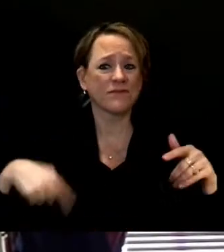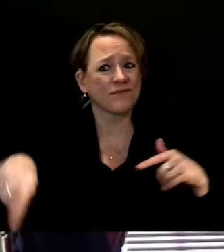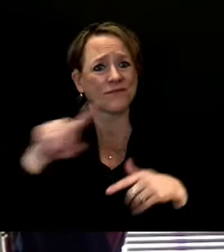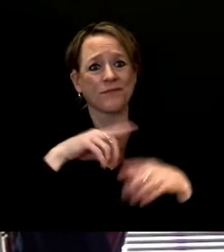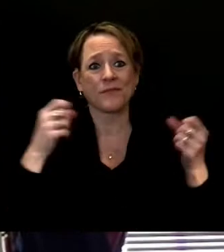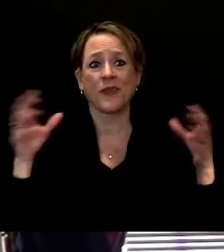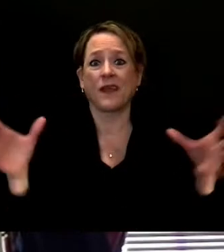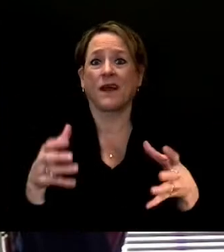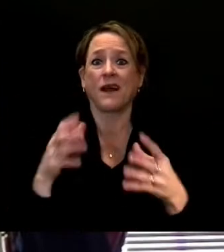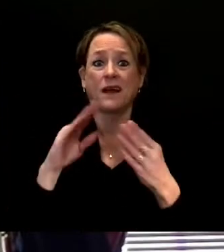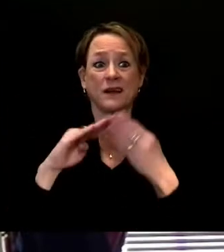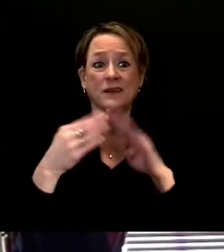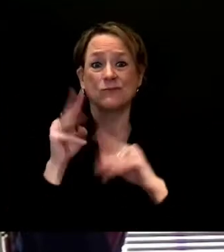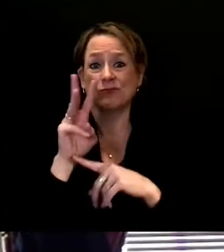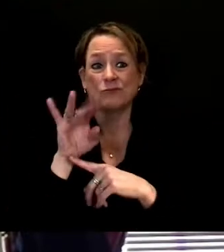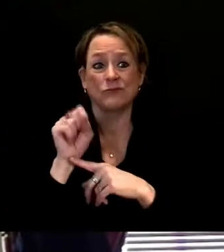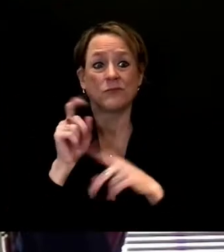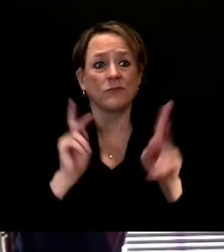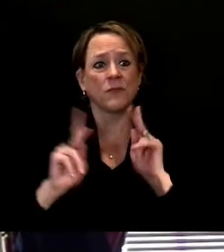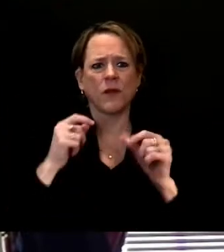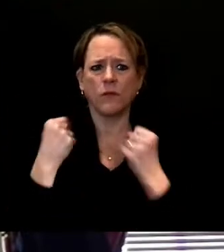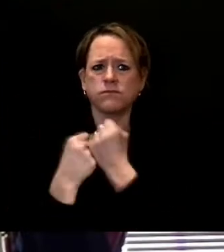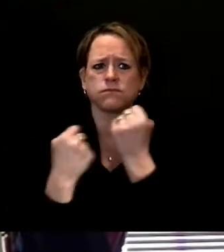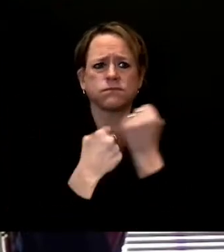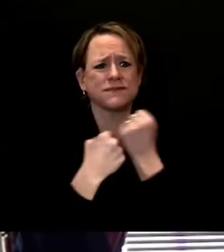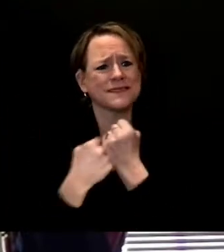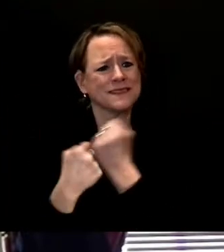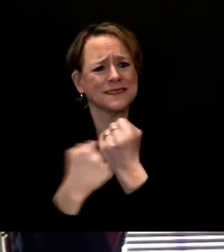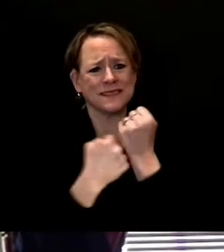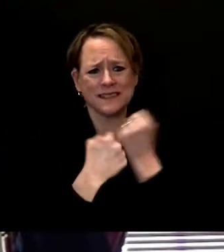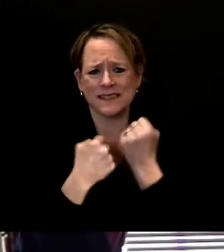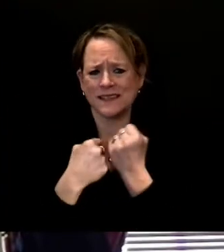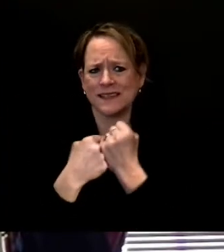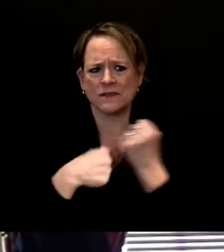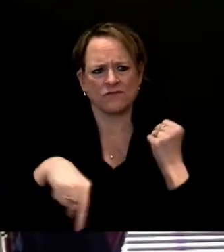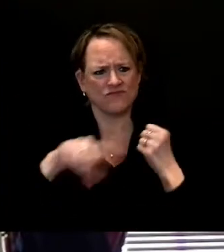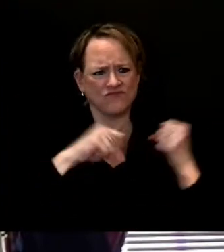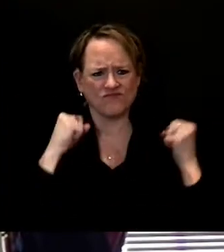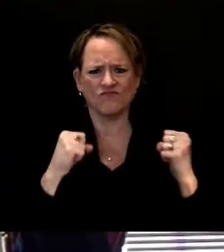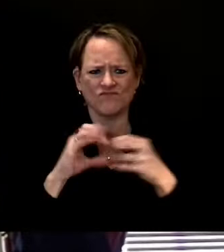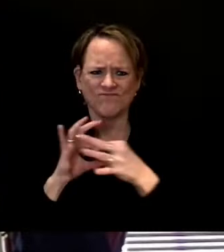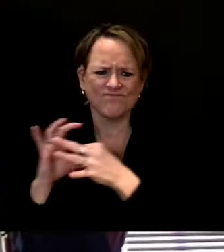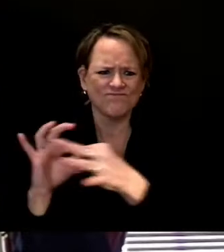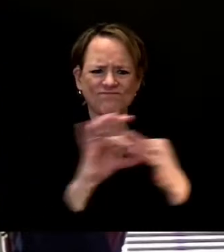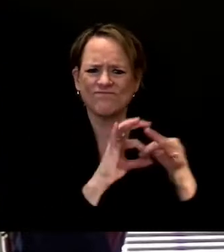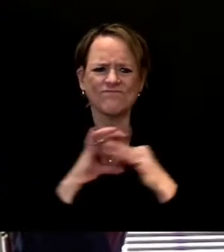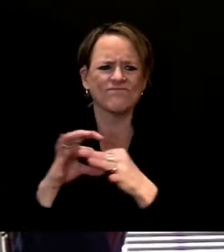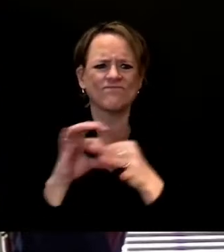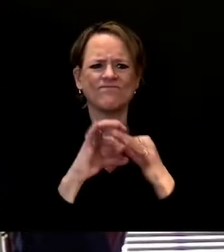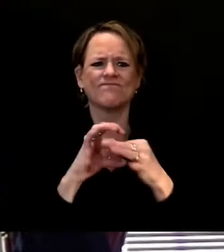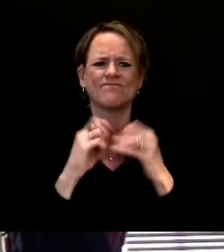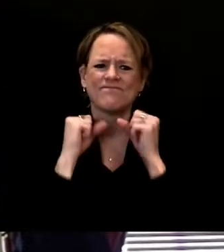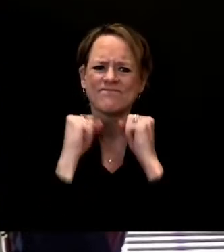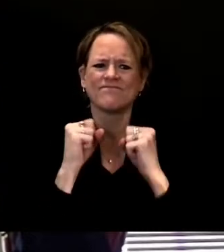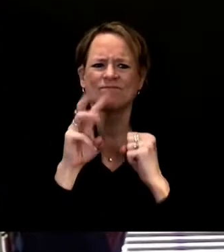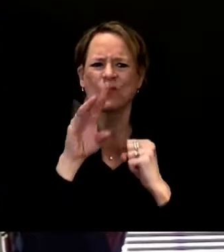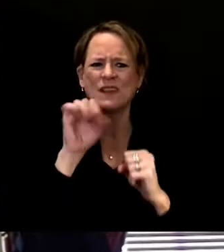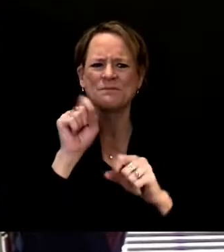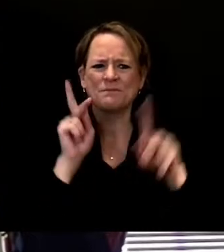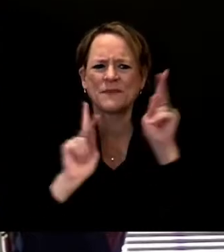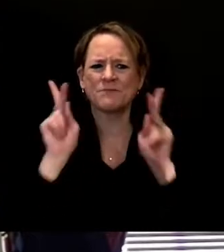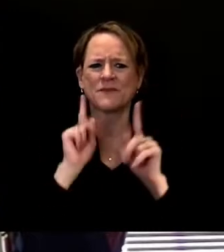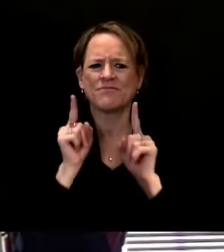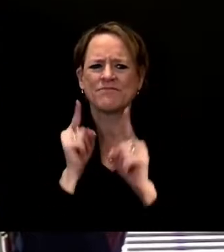have been stronger than ever. So let's keep it up, Wisconsin. Let's beat this virus together so we can make sure our